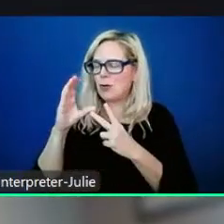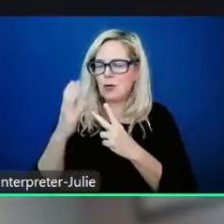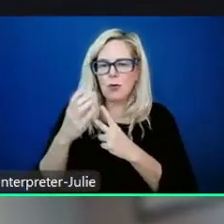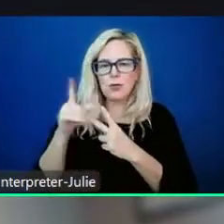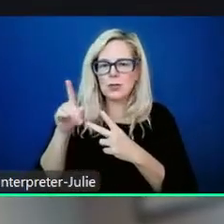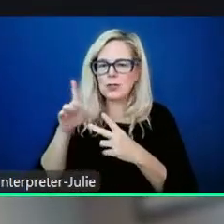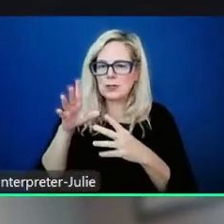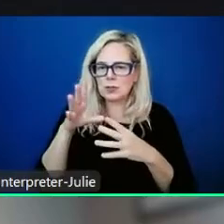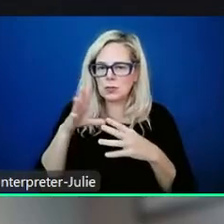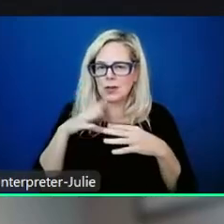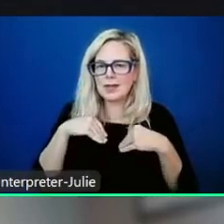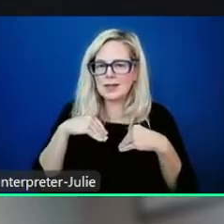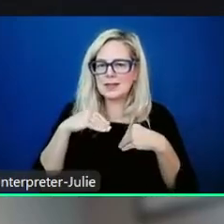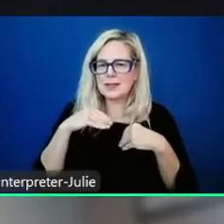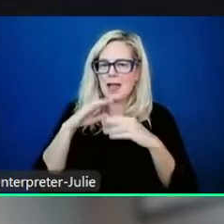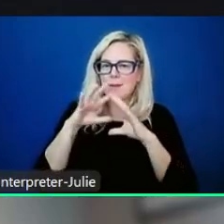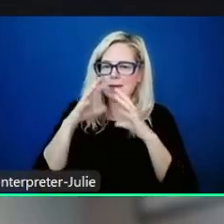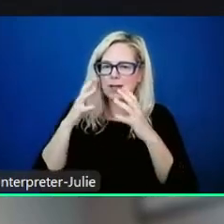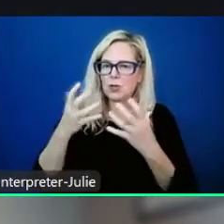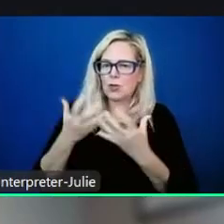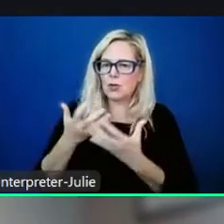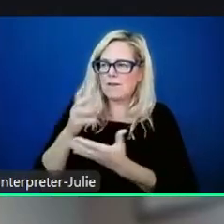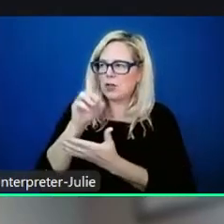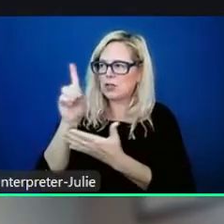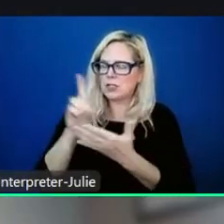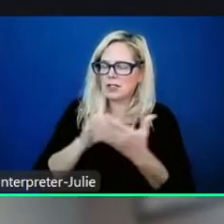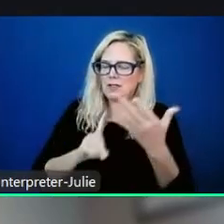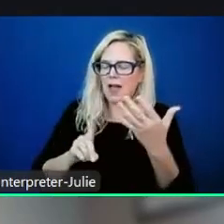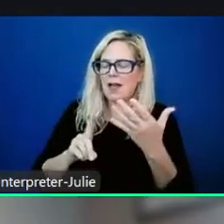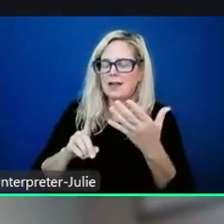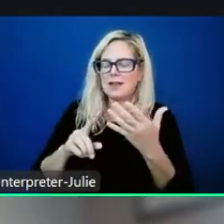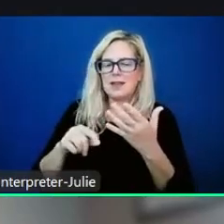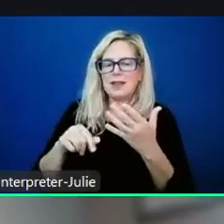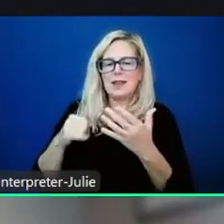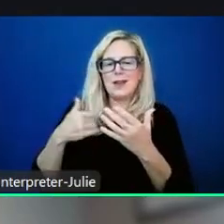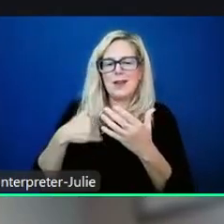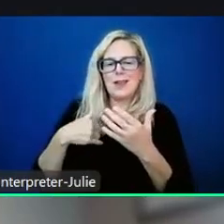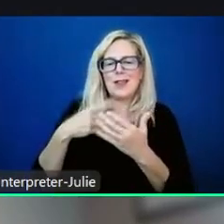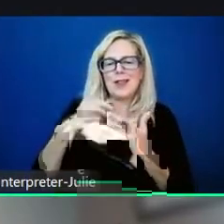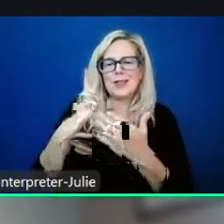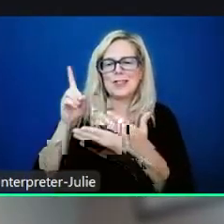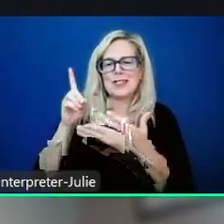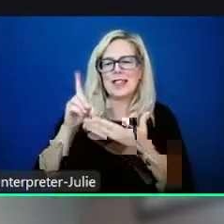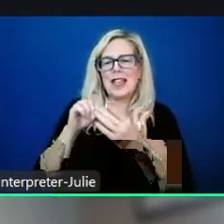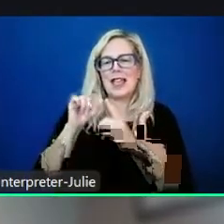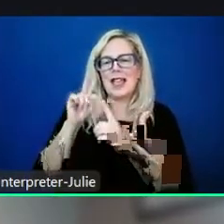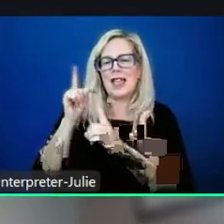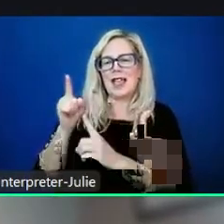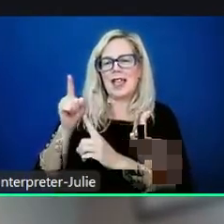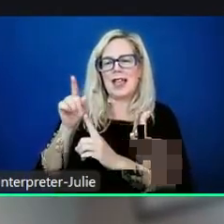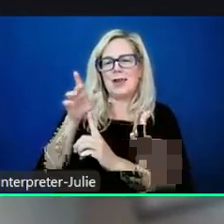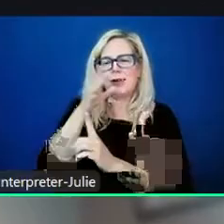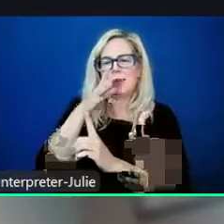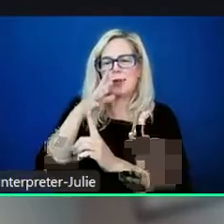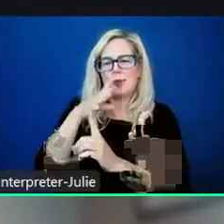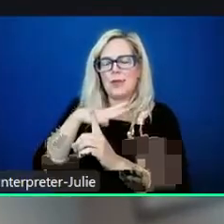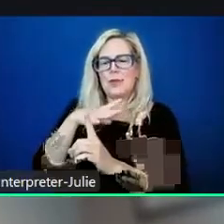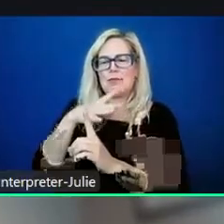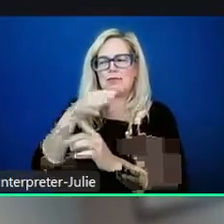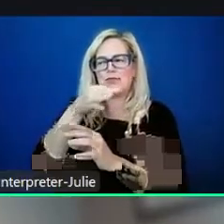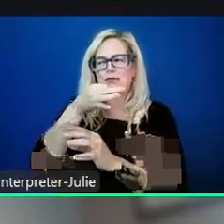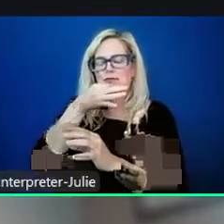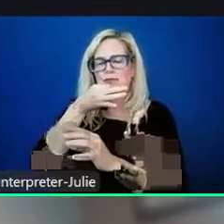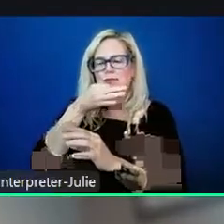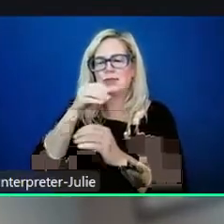principles. So in the words of Adele Duncan, a neurodivergent preceptor in speech-language pathology, quote, when programs